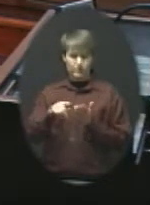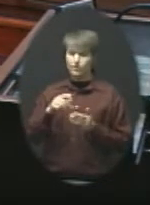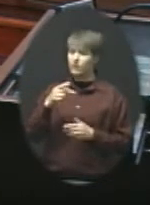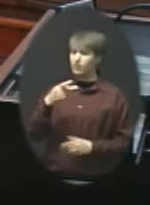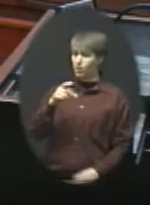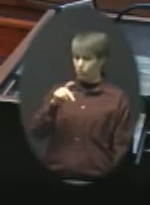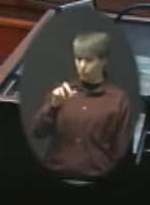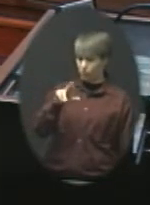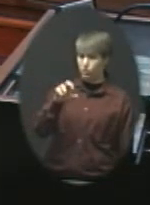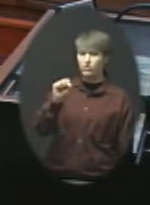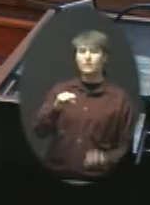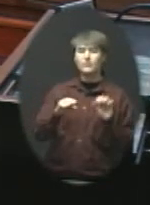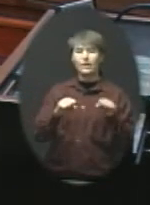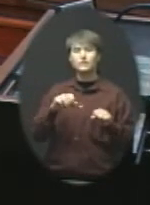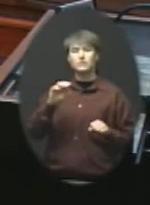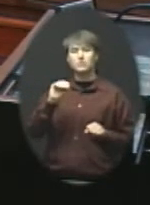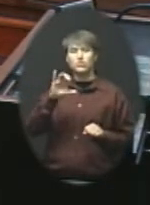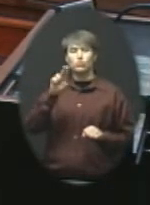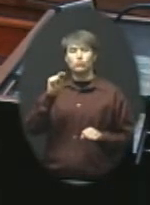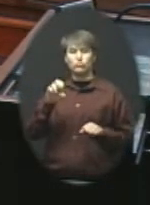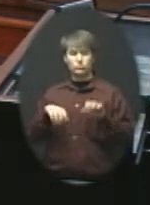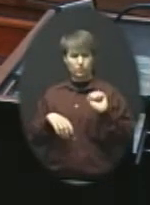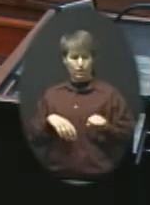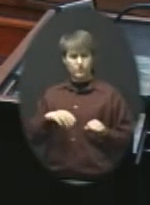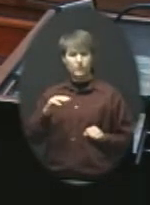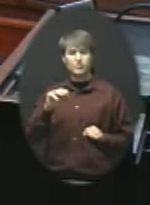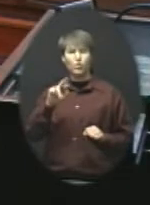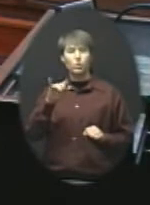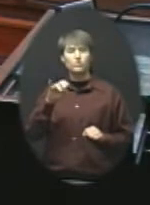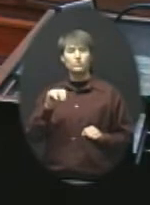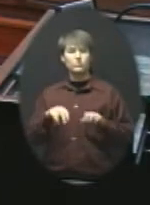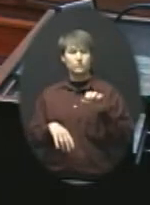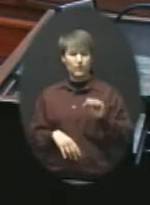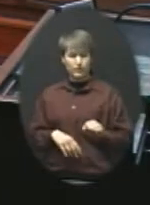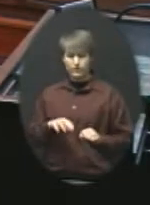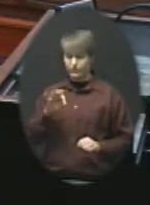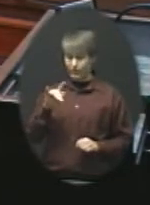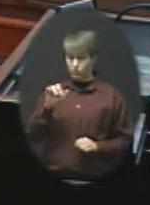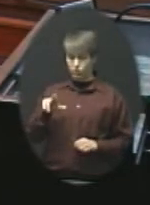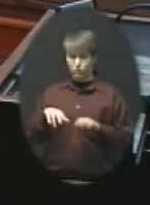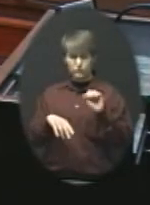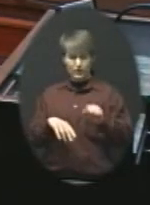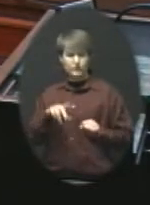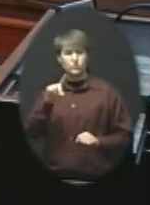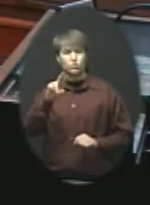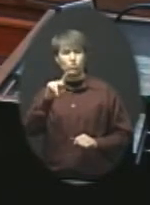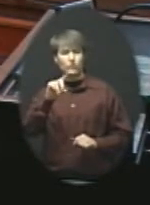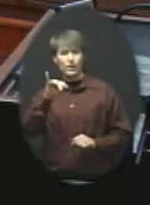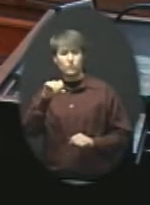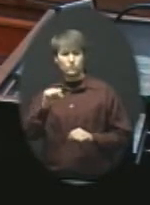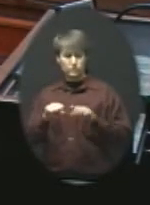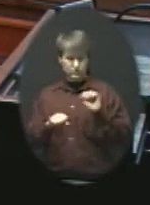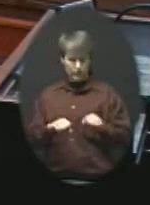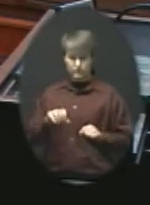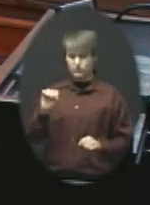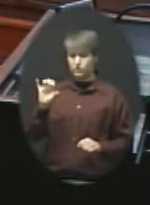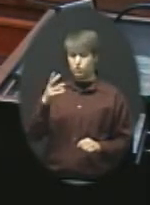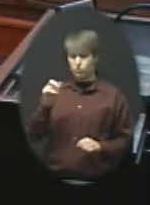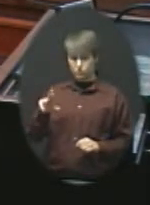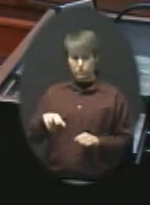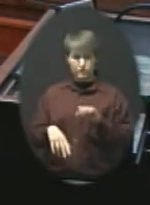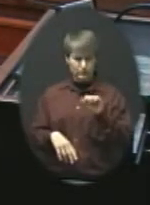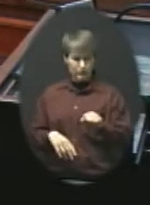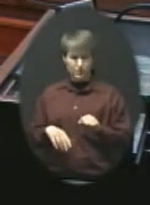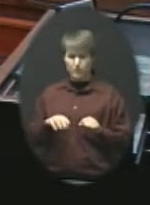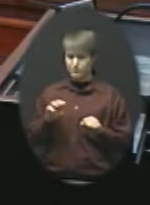Parker? Yes. Mr. McCune? Yes. Mrs. Martin? Yes. Mrs. Felter? Yes. Dr. Daniels? Yes. Mrs. Scheer? Yes.